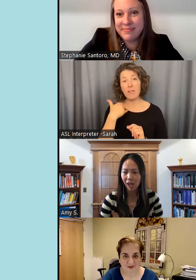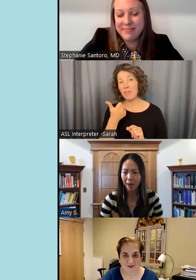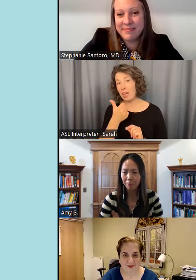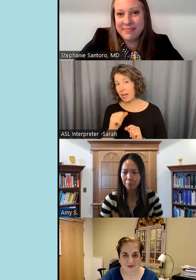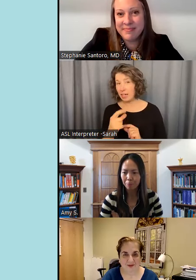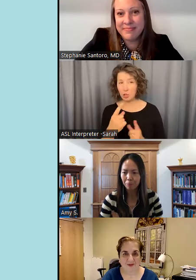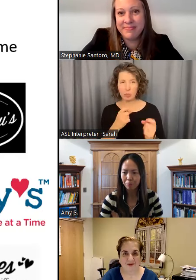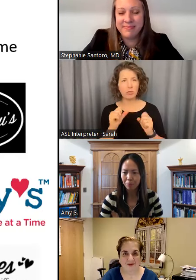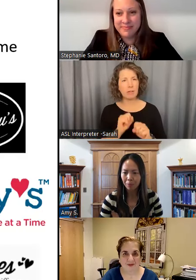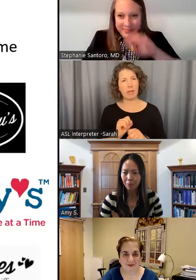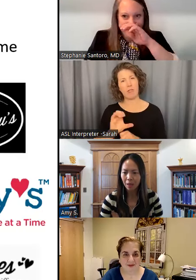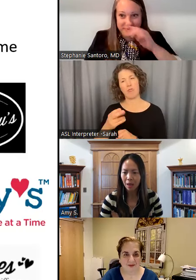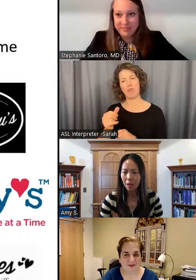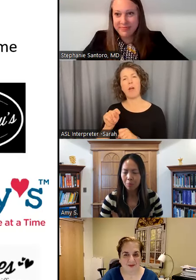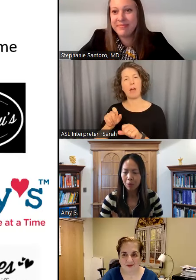them in the chat.